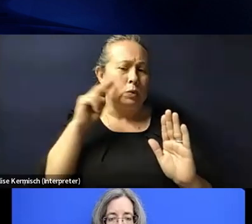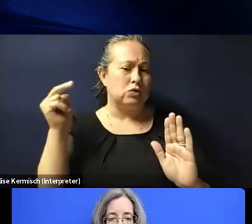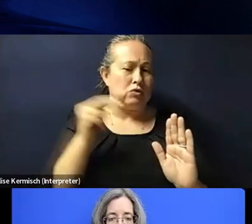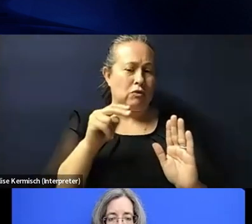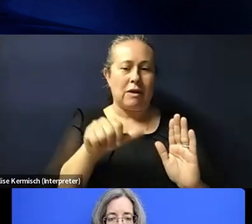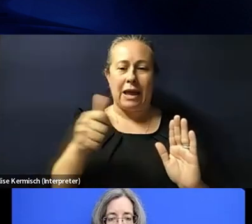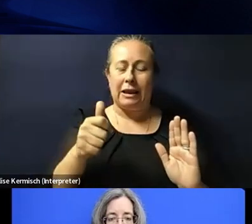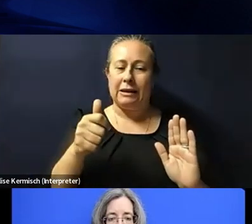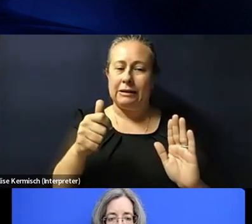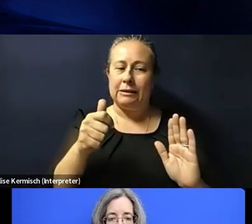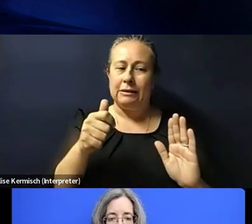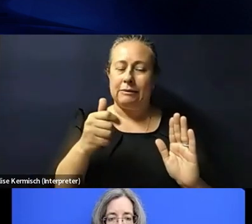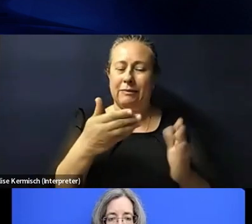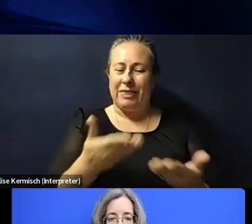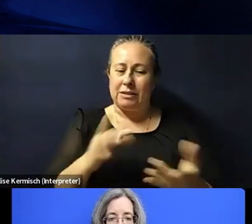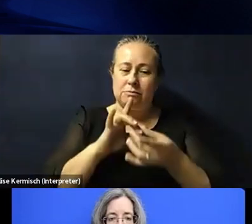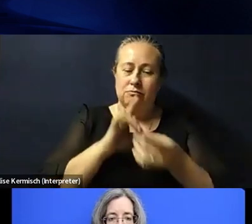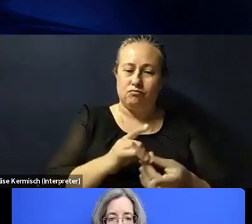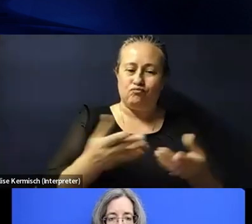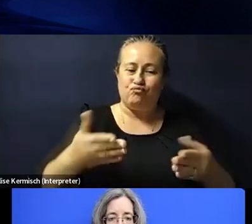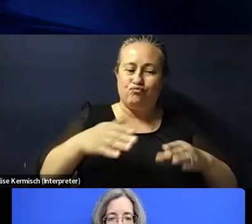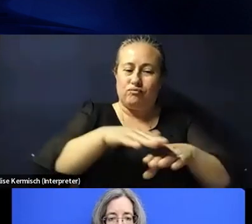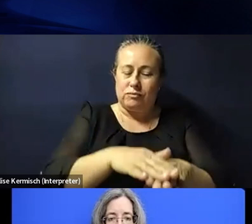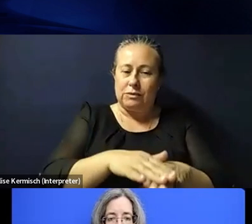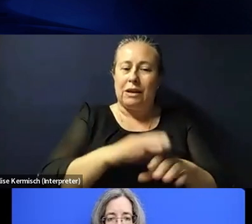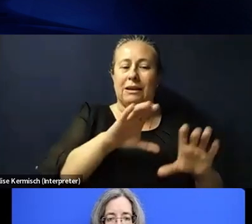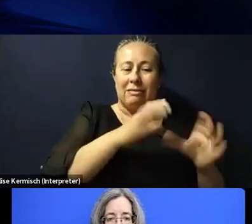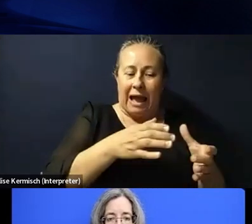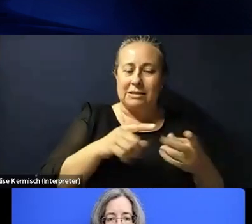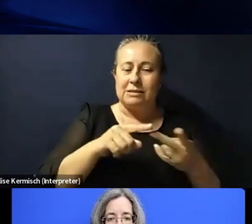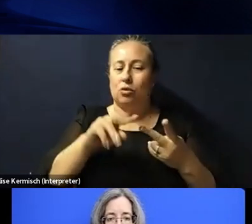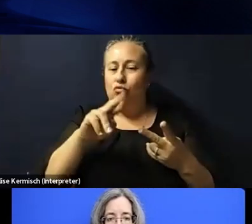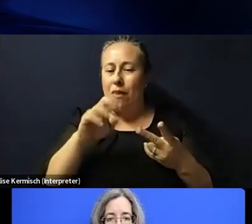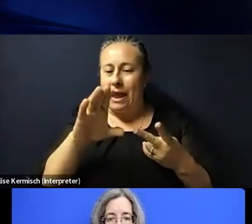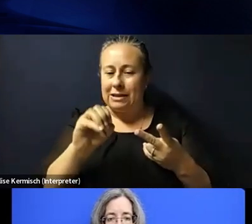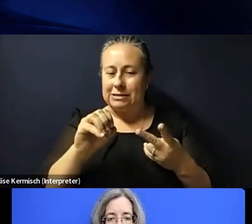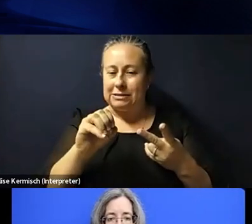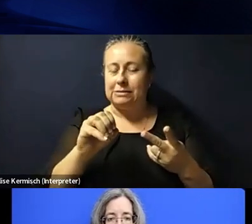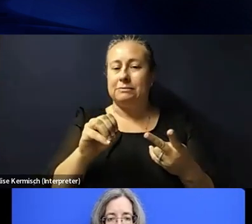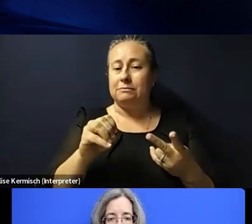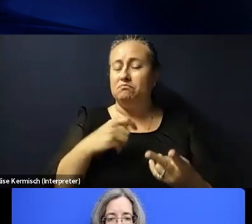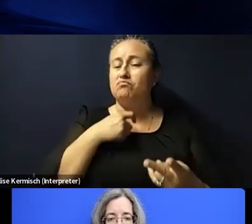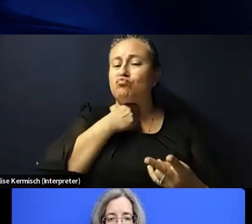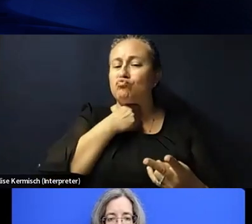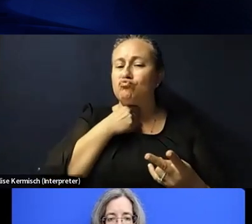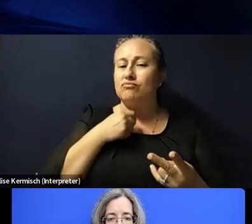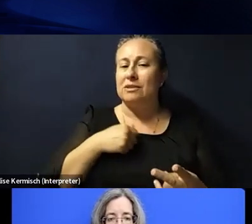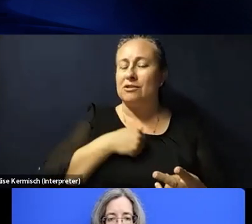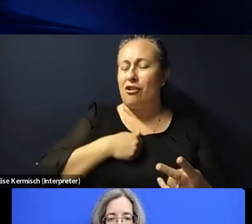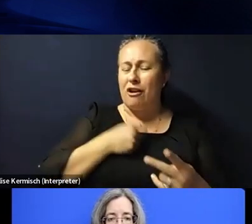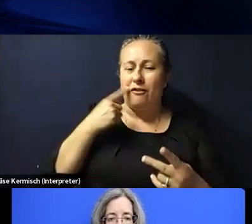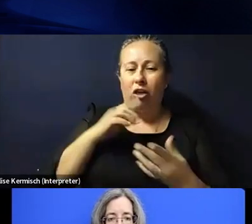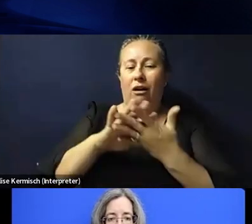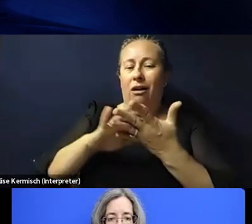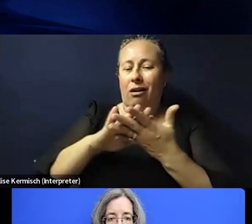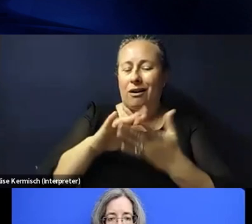any dynamics between class and race and racialization, even if it is implicit. So sorry for the scholarly question at the